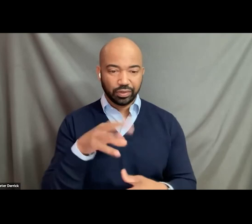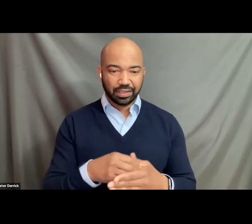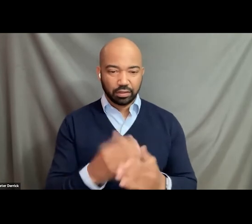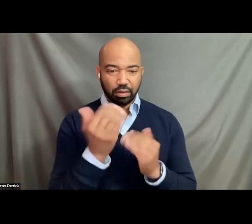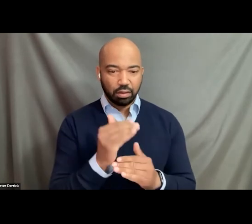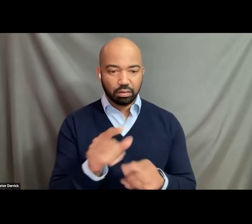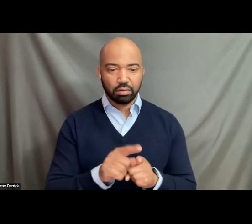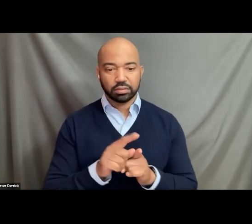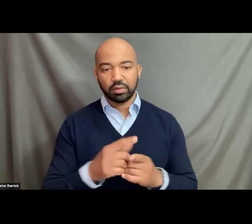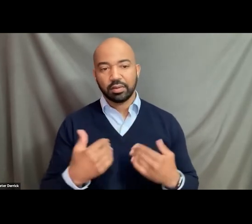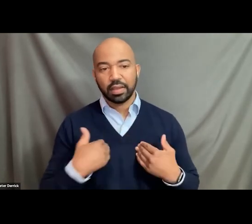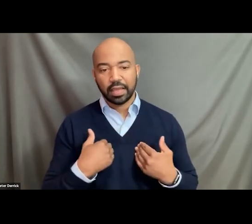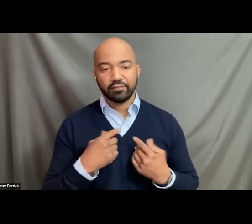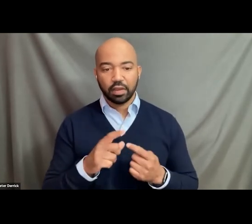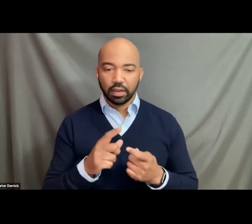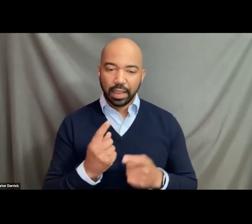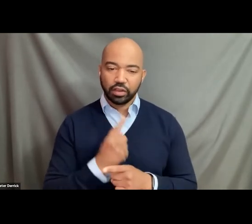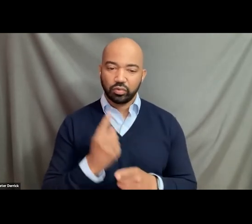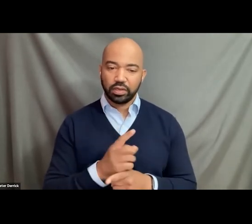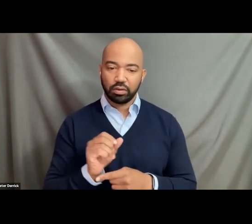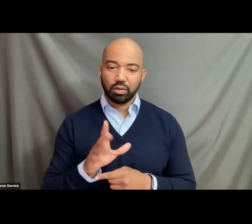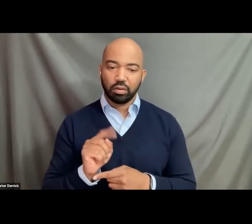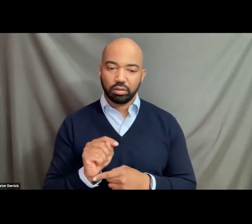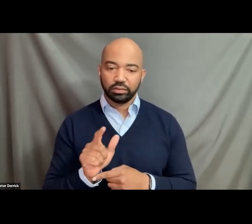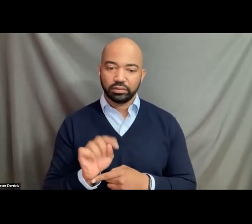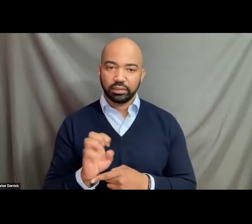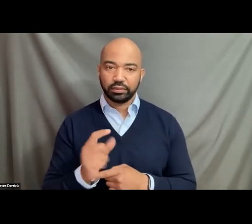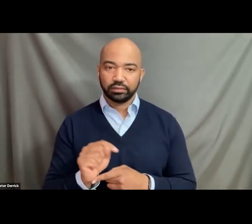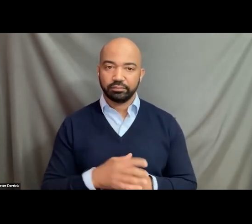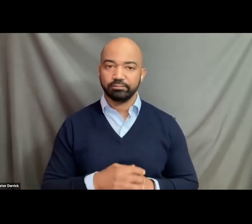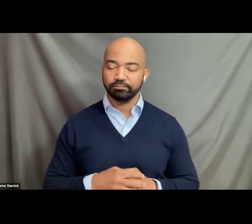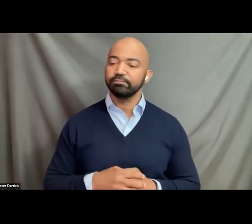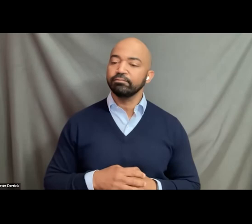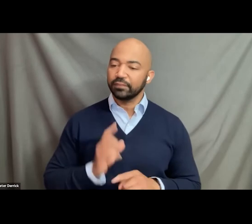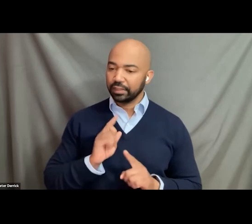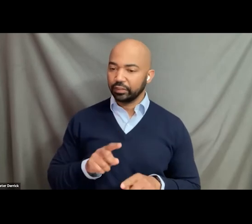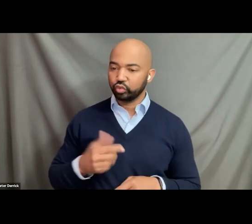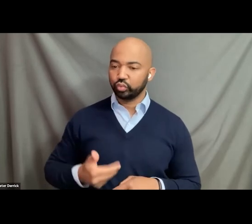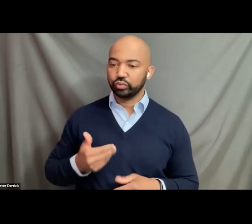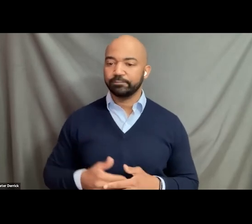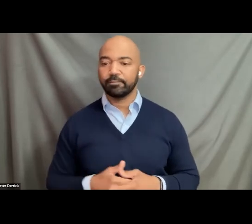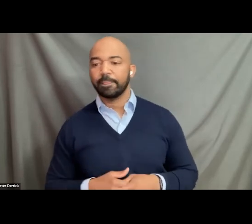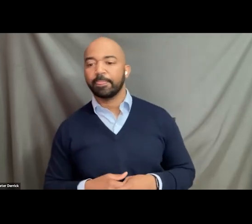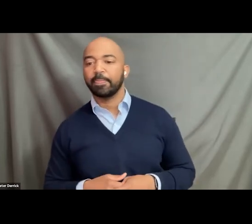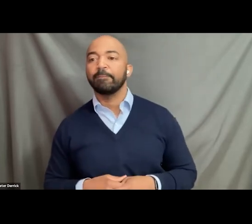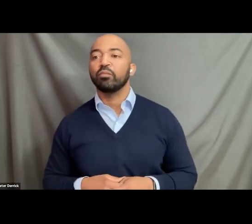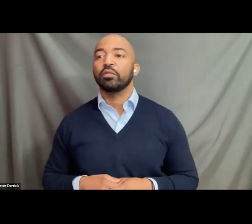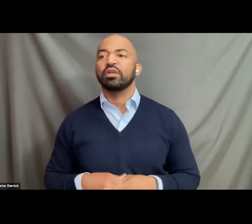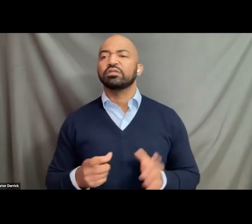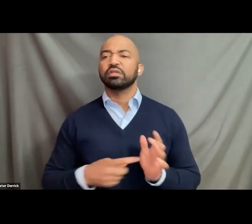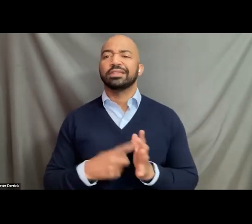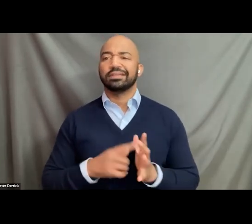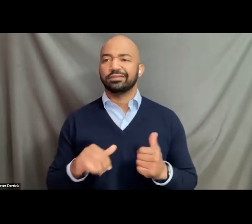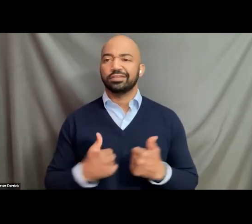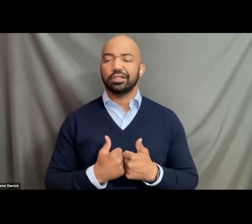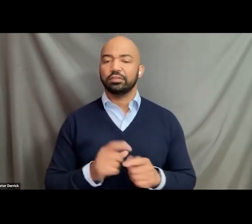provide accurate alt text? I can take this one, Nicole. Yes, sometimes we did find it challenging. We